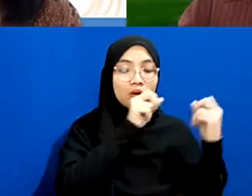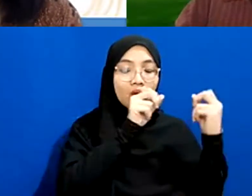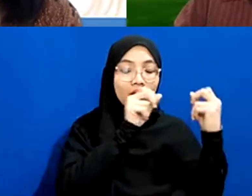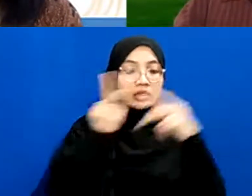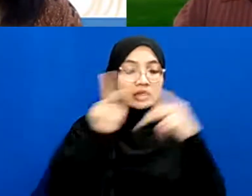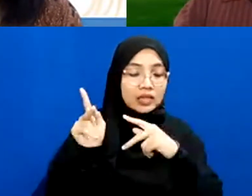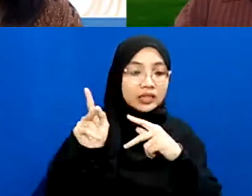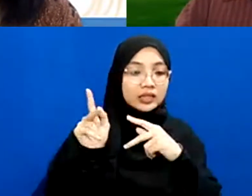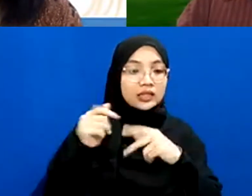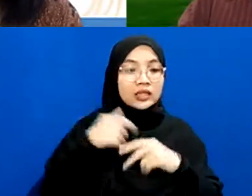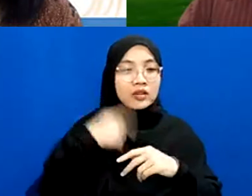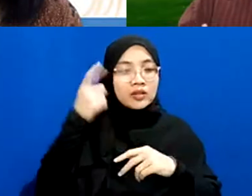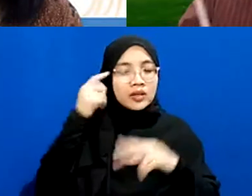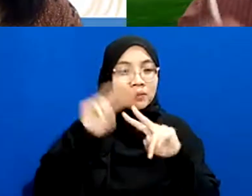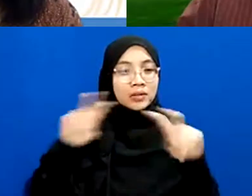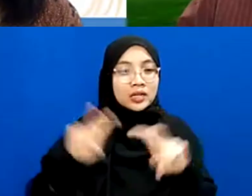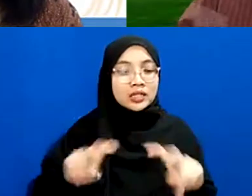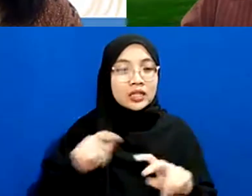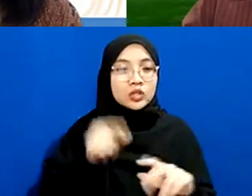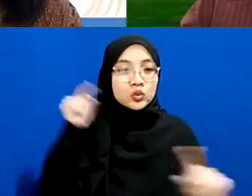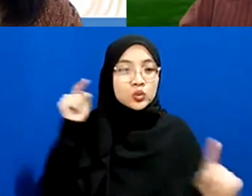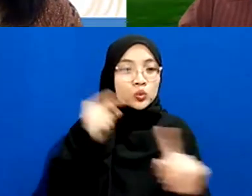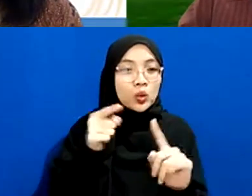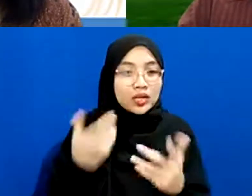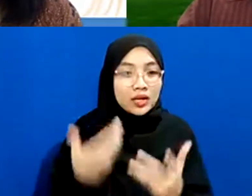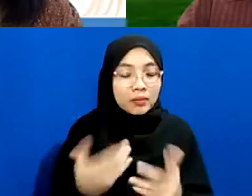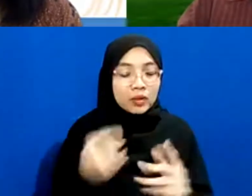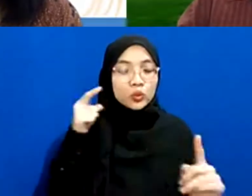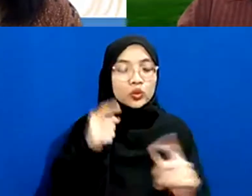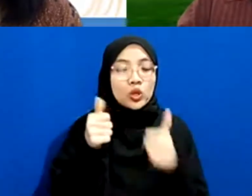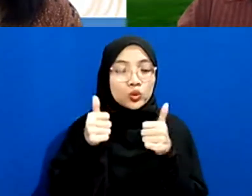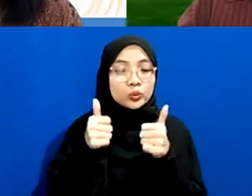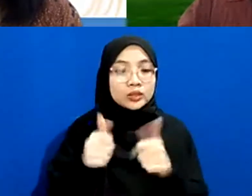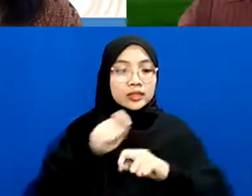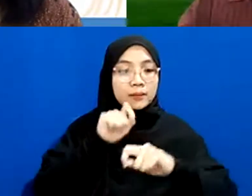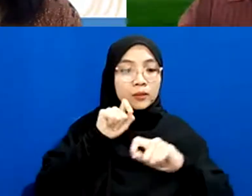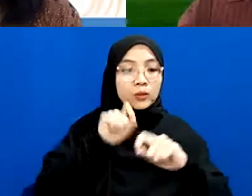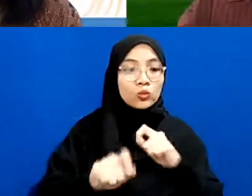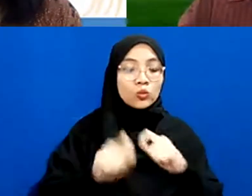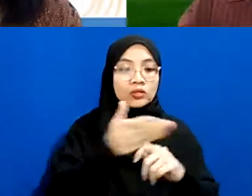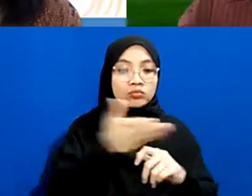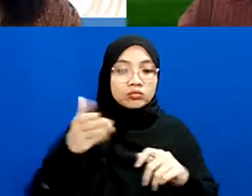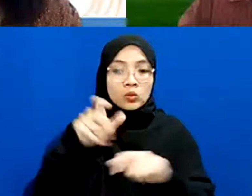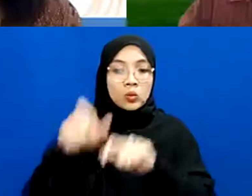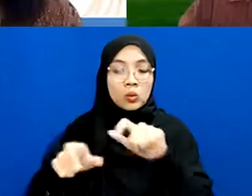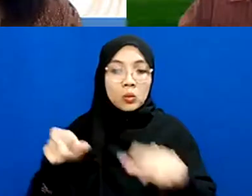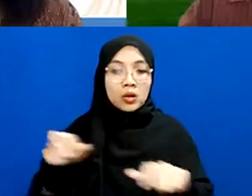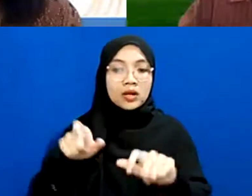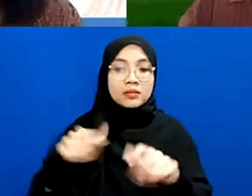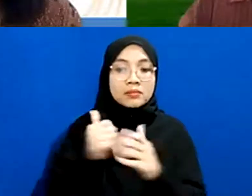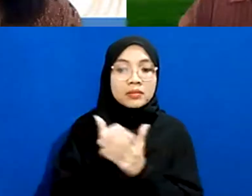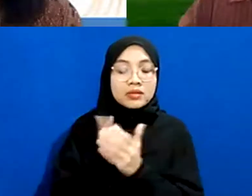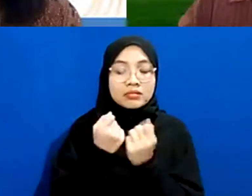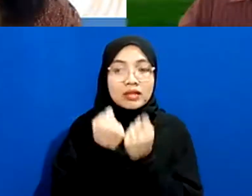there. But being aware that there are other alternate contexts and ways of looking at